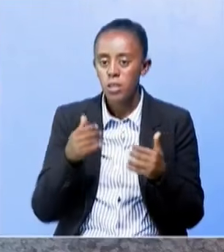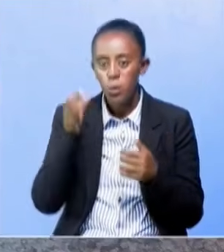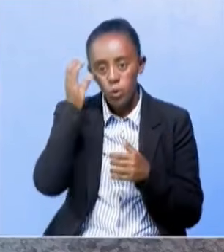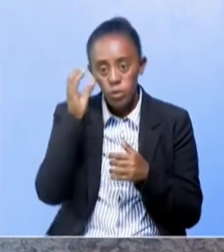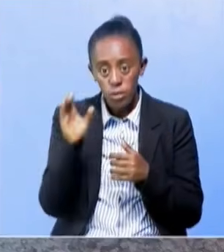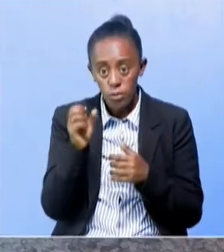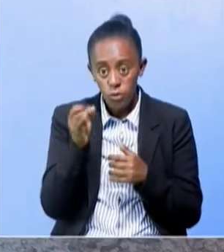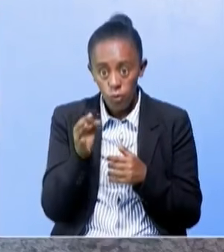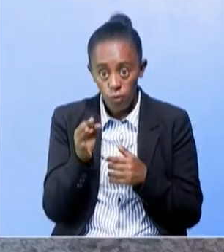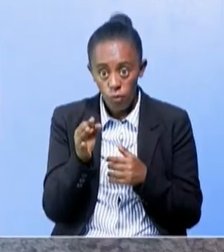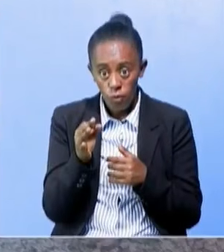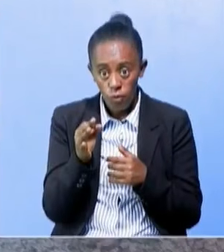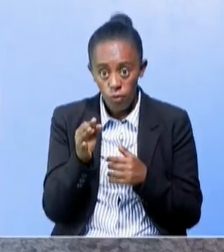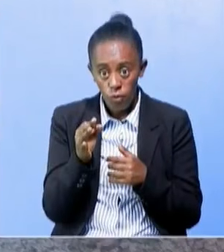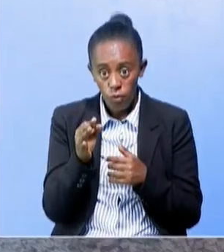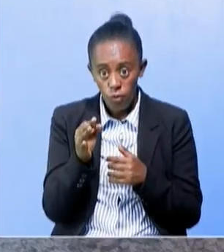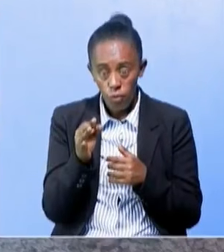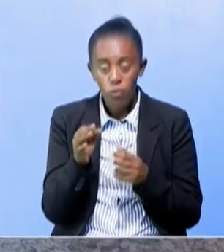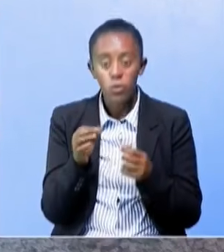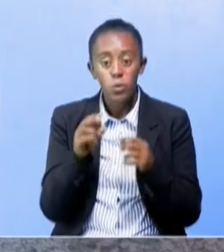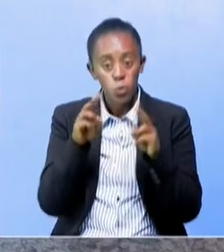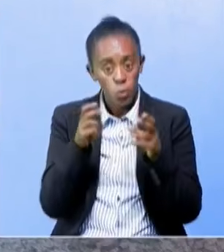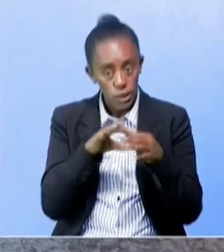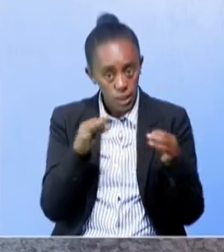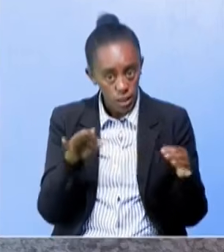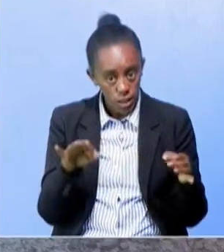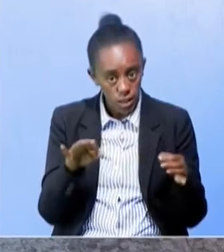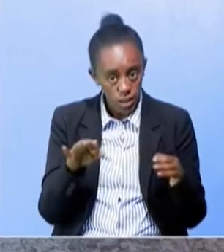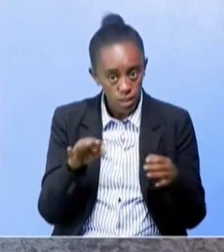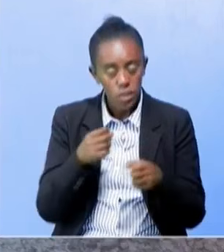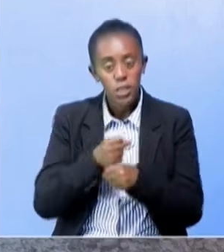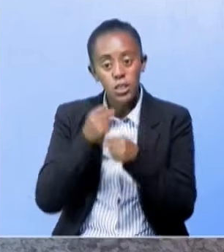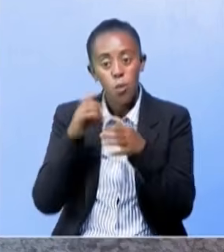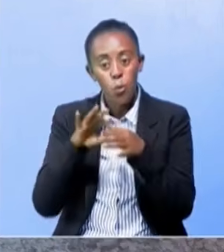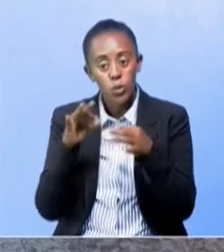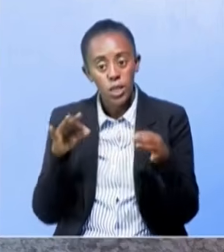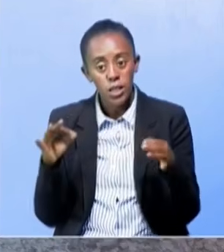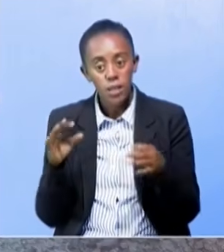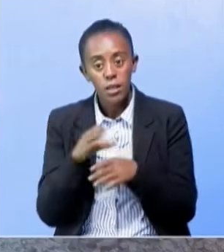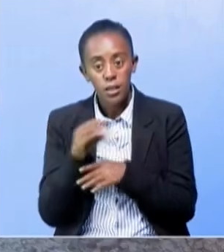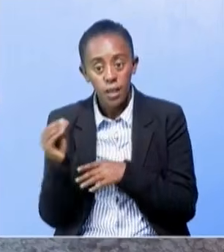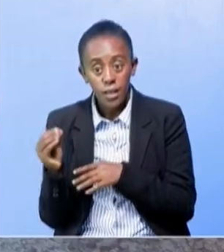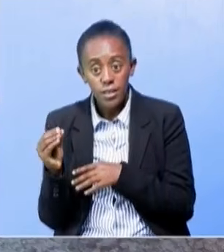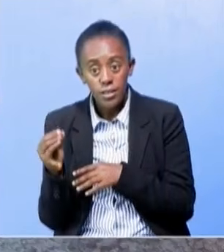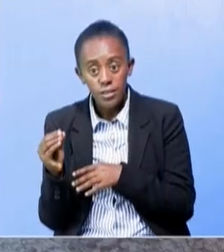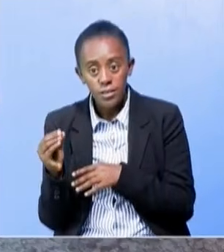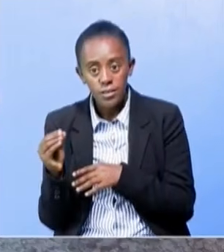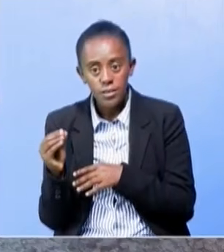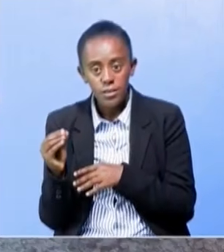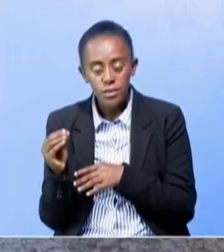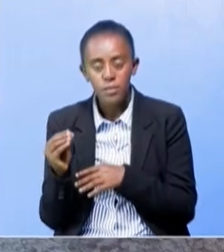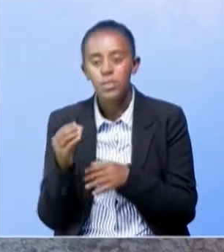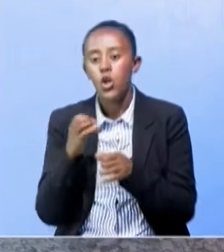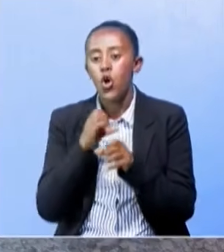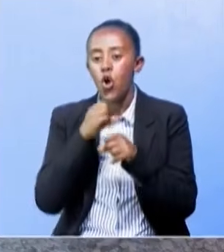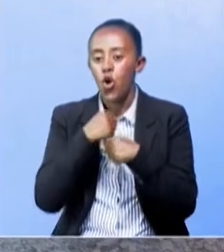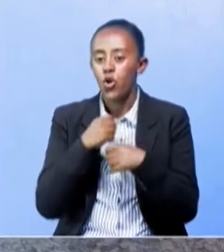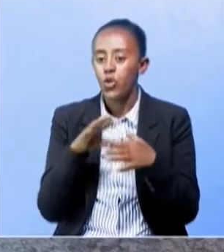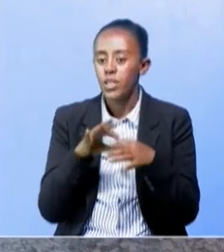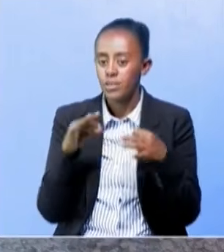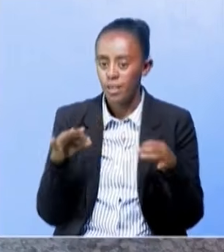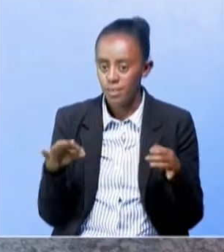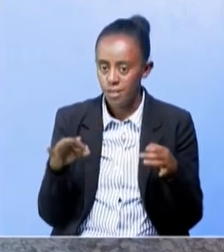topic sentence, supporting sentence, and concluding